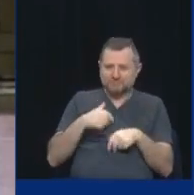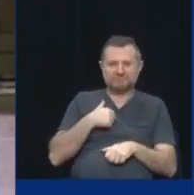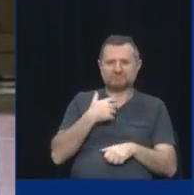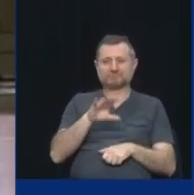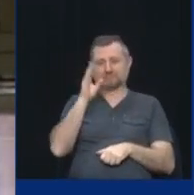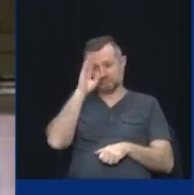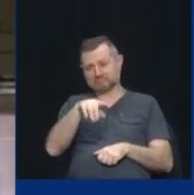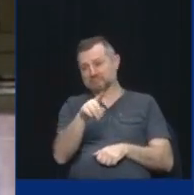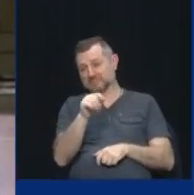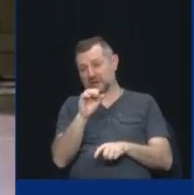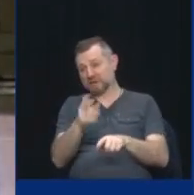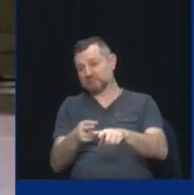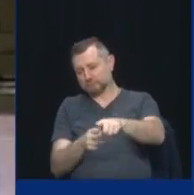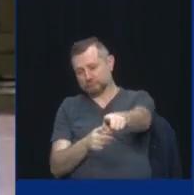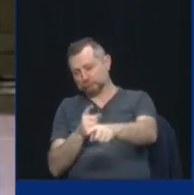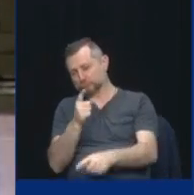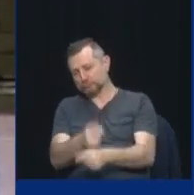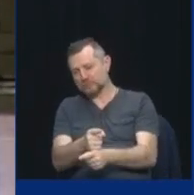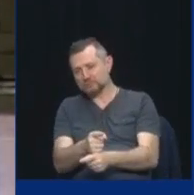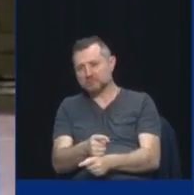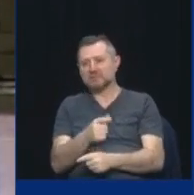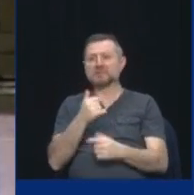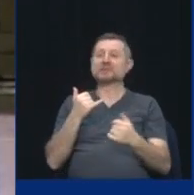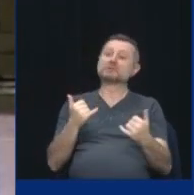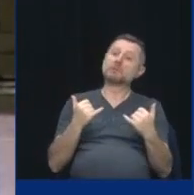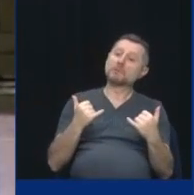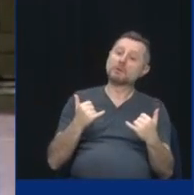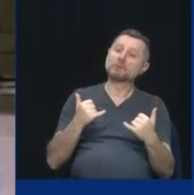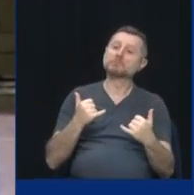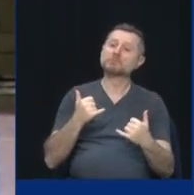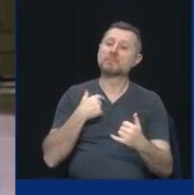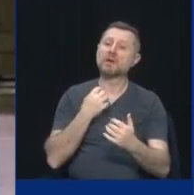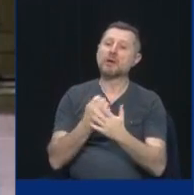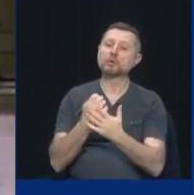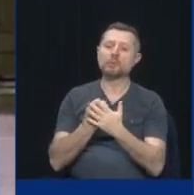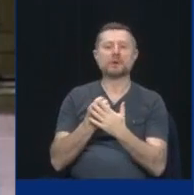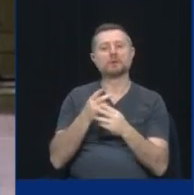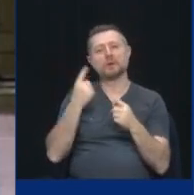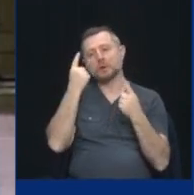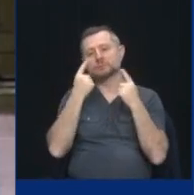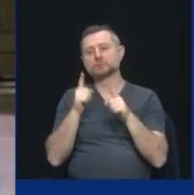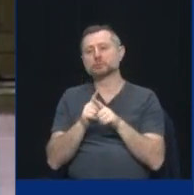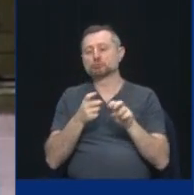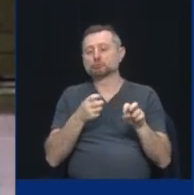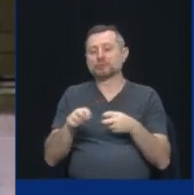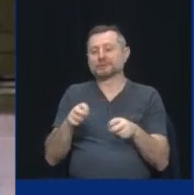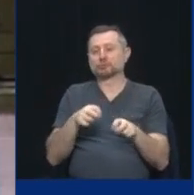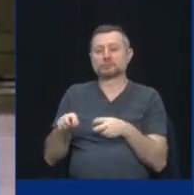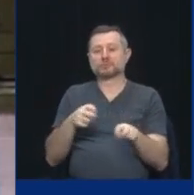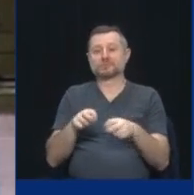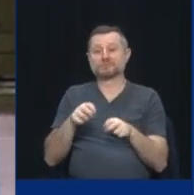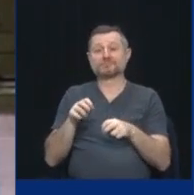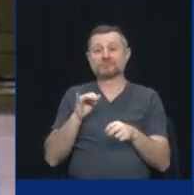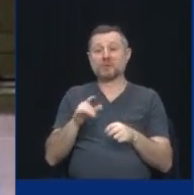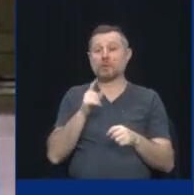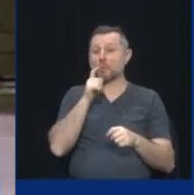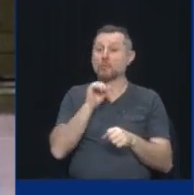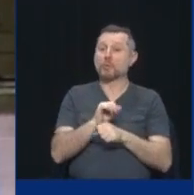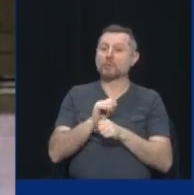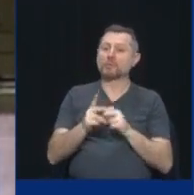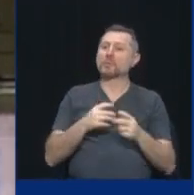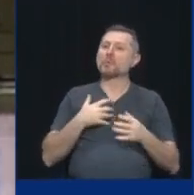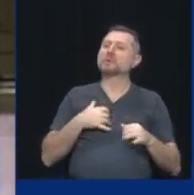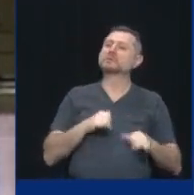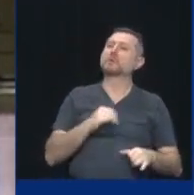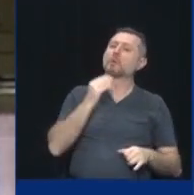right. You're at a transition point in the economy. Maybe I'll just stay home. No, I